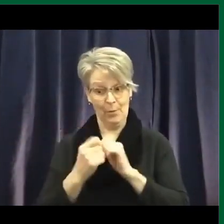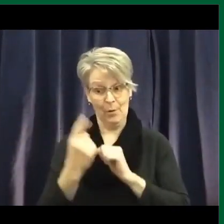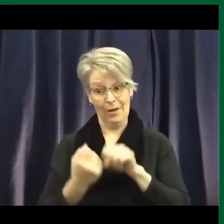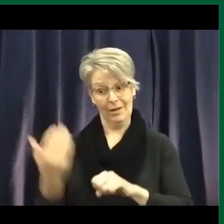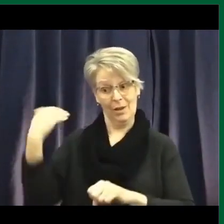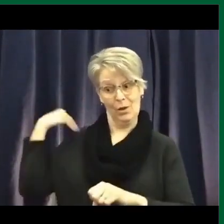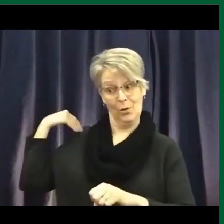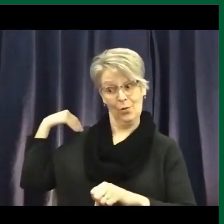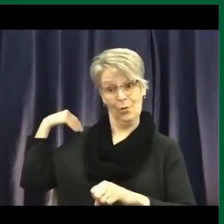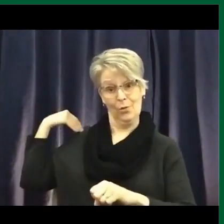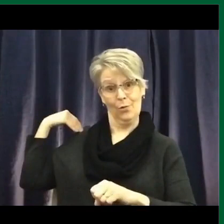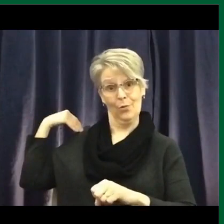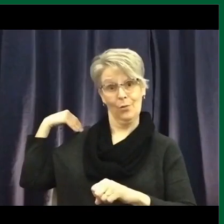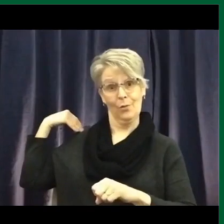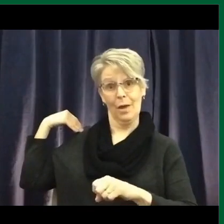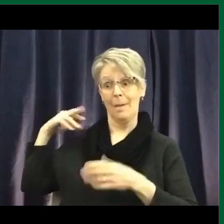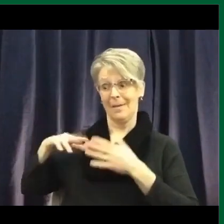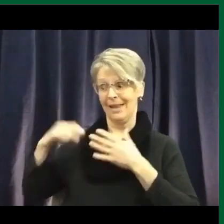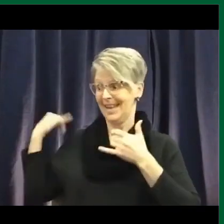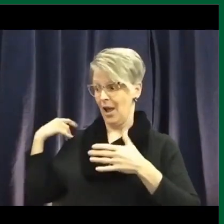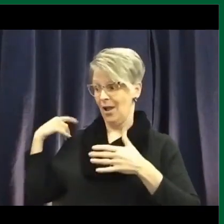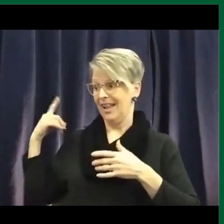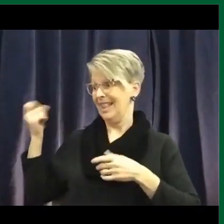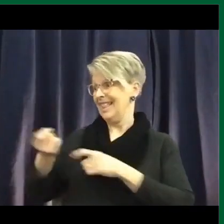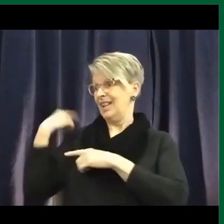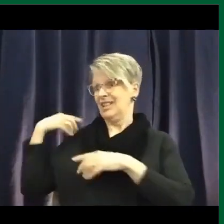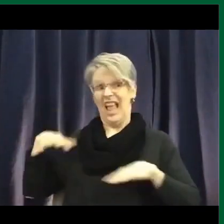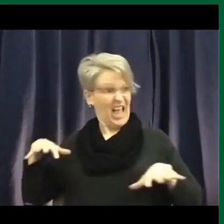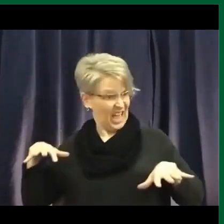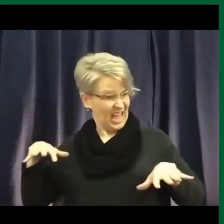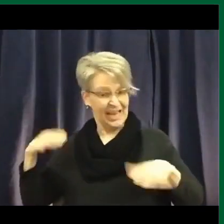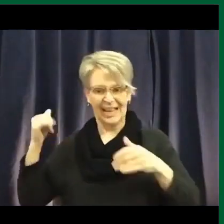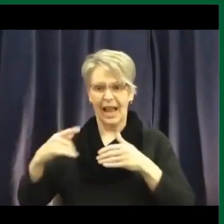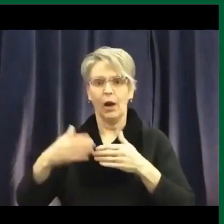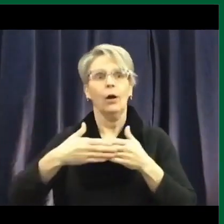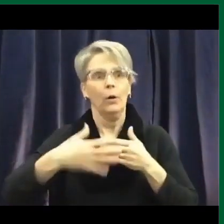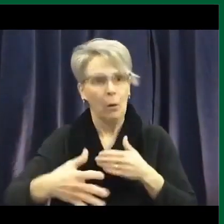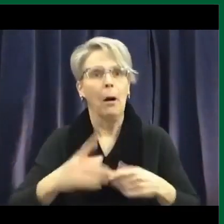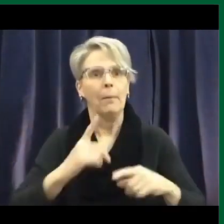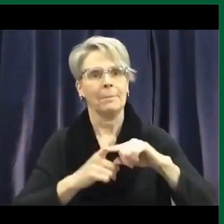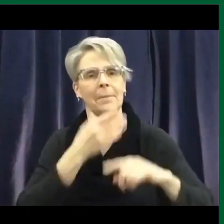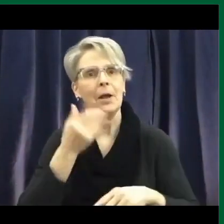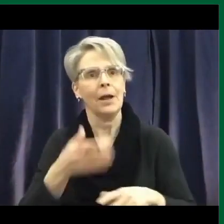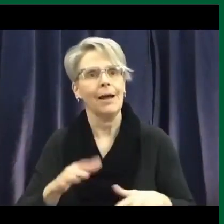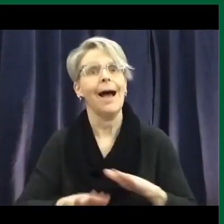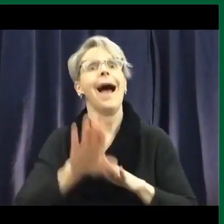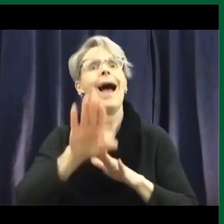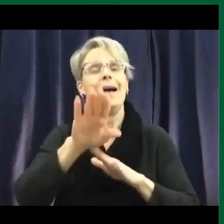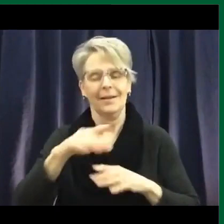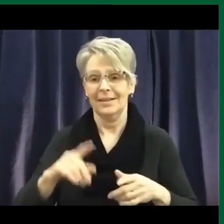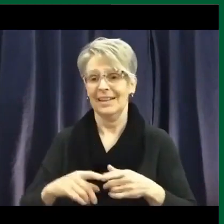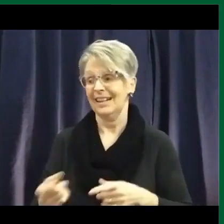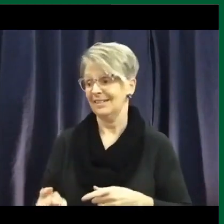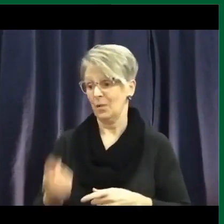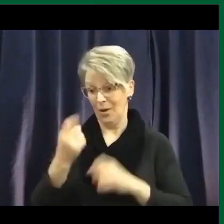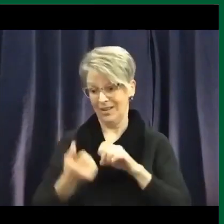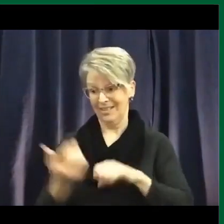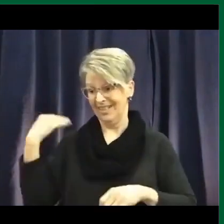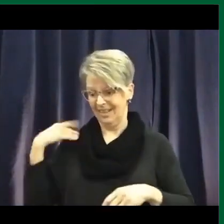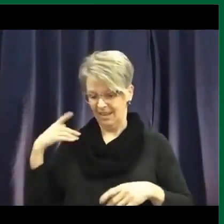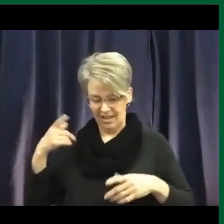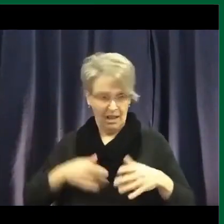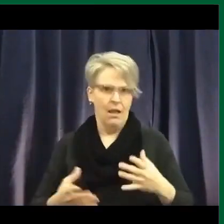days ahead, things are going to get better. 1 year ago, we were on our way into COVID, and today we are most